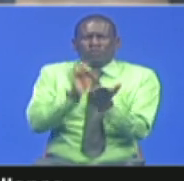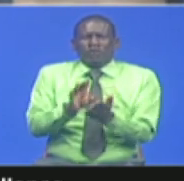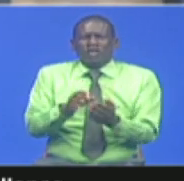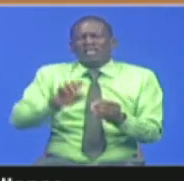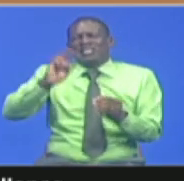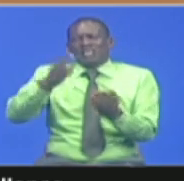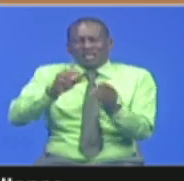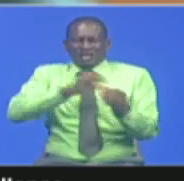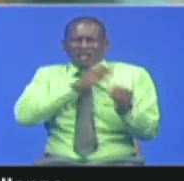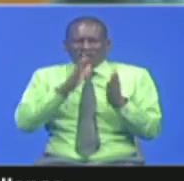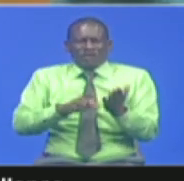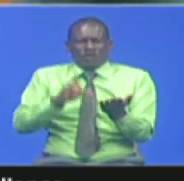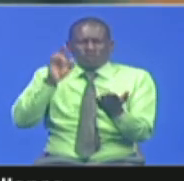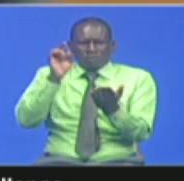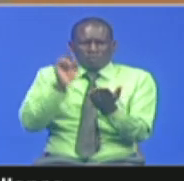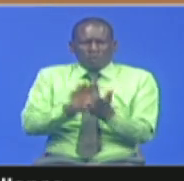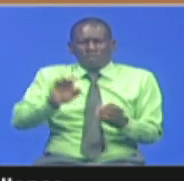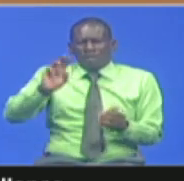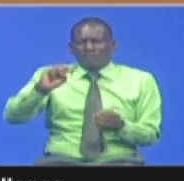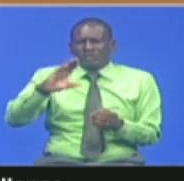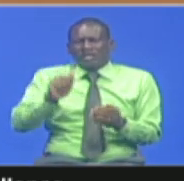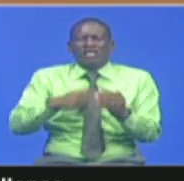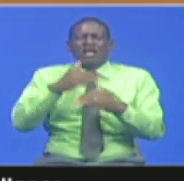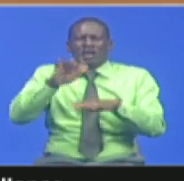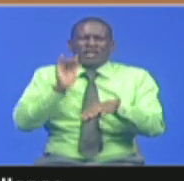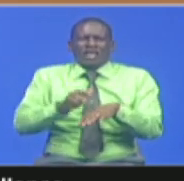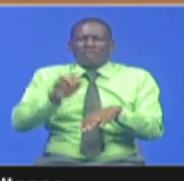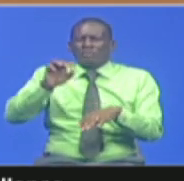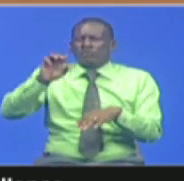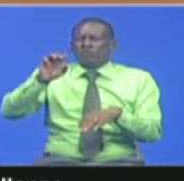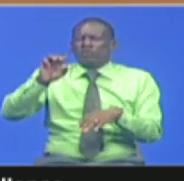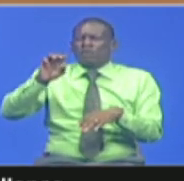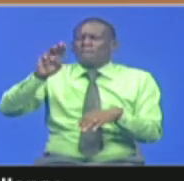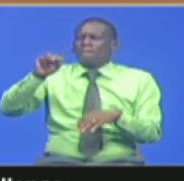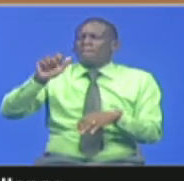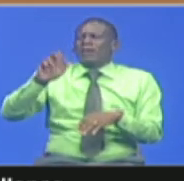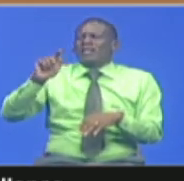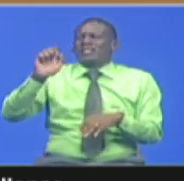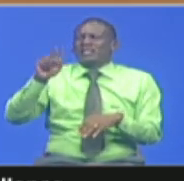assembly after Embu's Martin Wambora. Ken Mijungu, NTV.